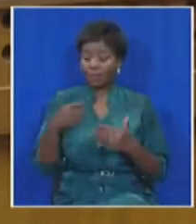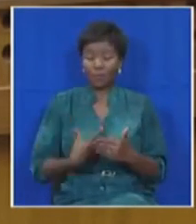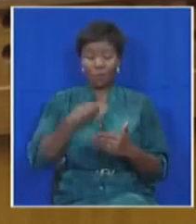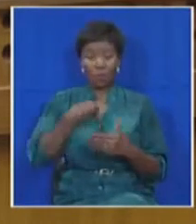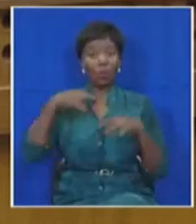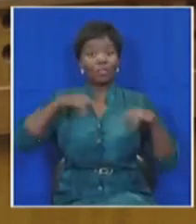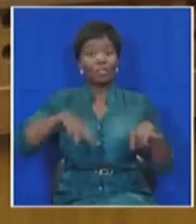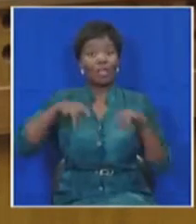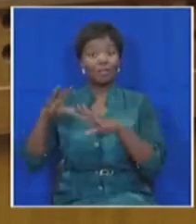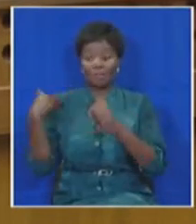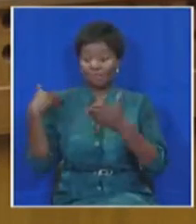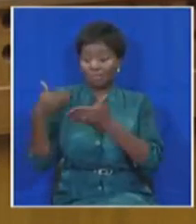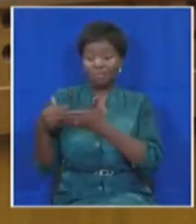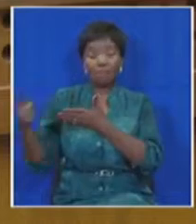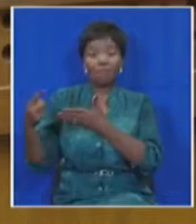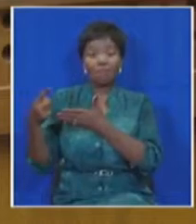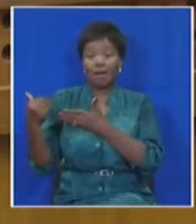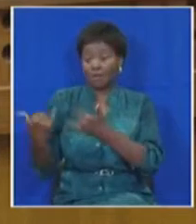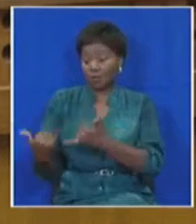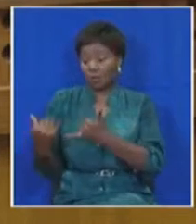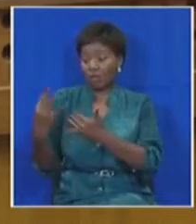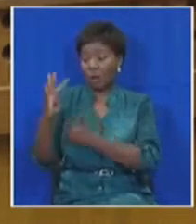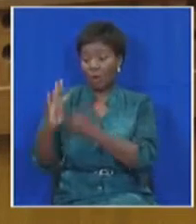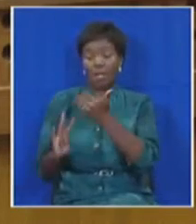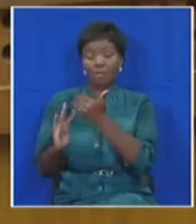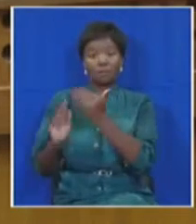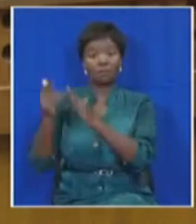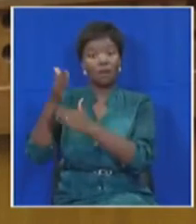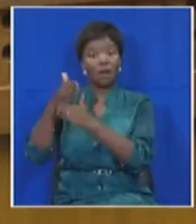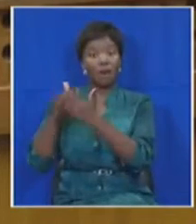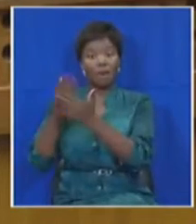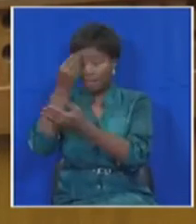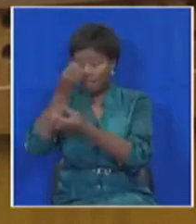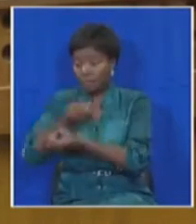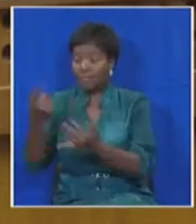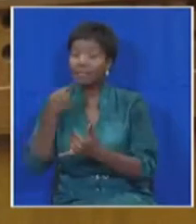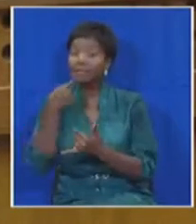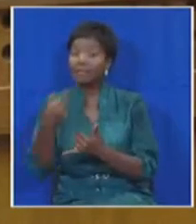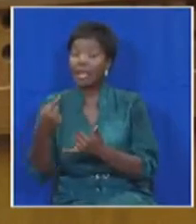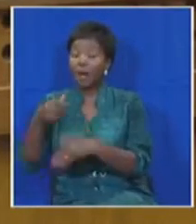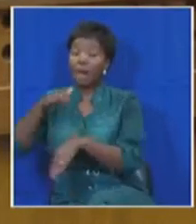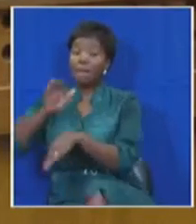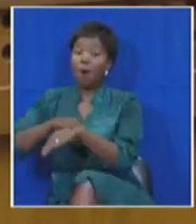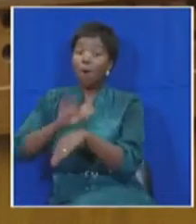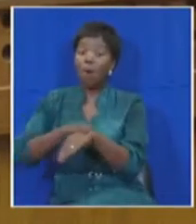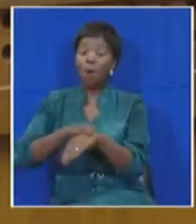the quarterly labor force released today tells us, that in fact a further